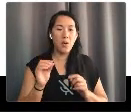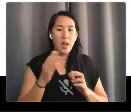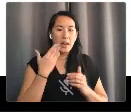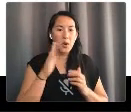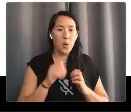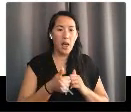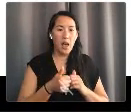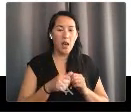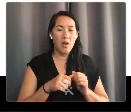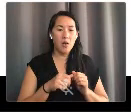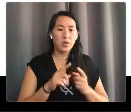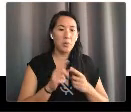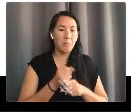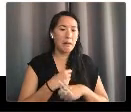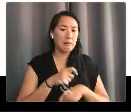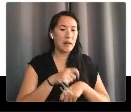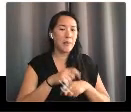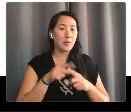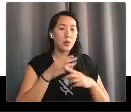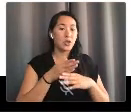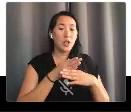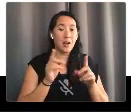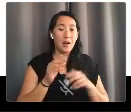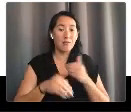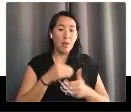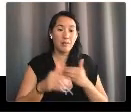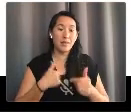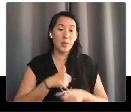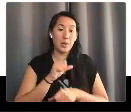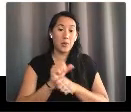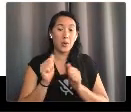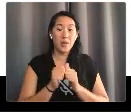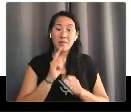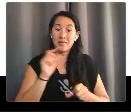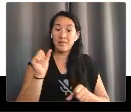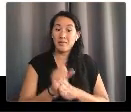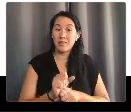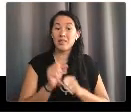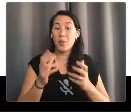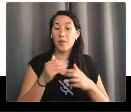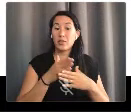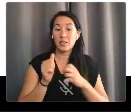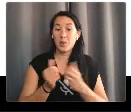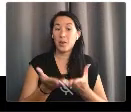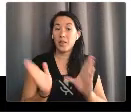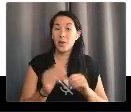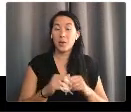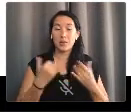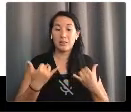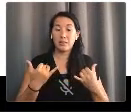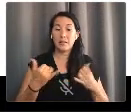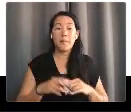is we make time to share our processes with the communities that we work with. So actually what I'd like to share with you today